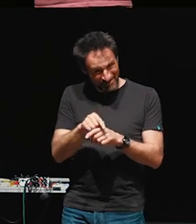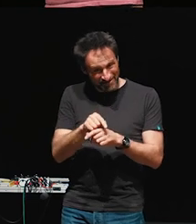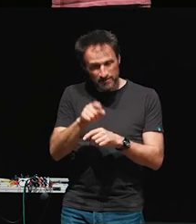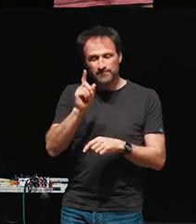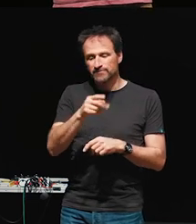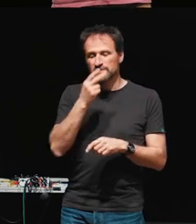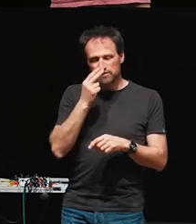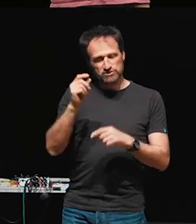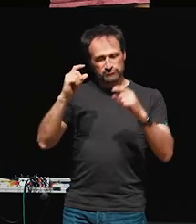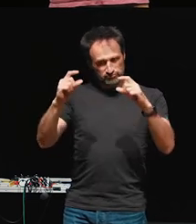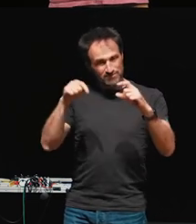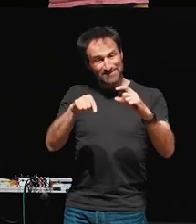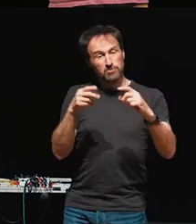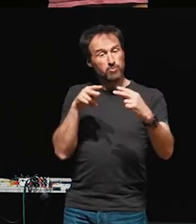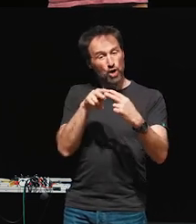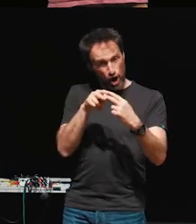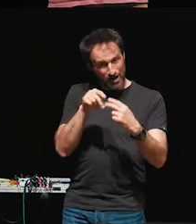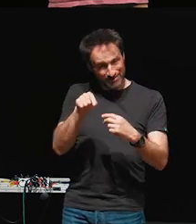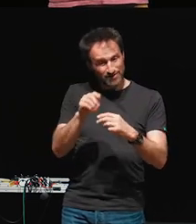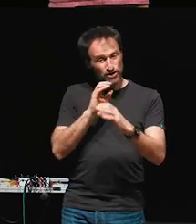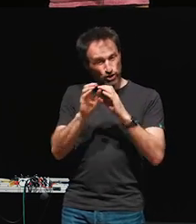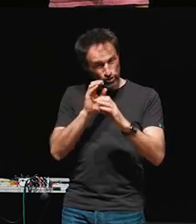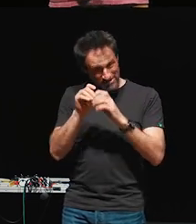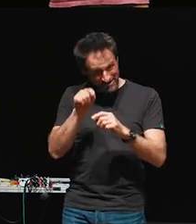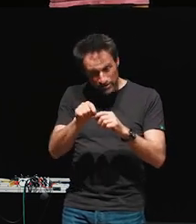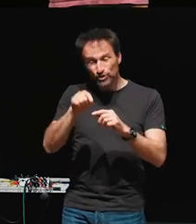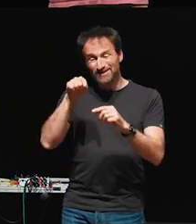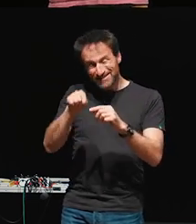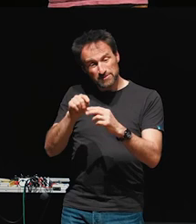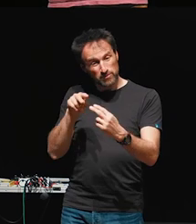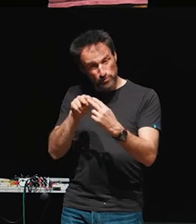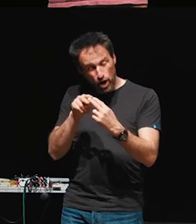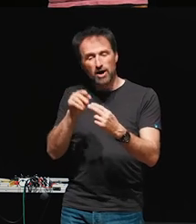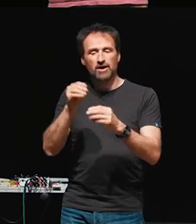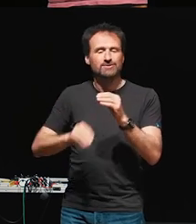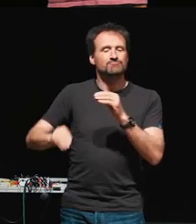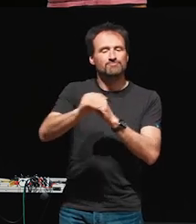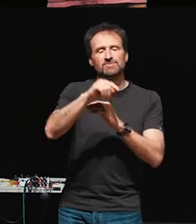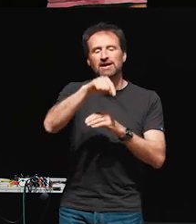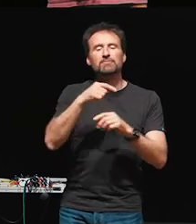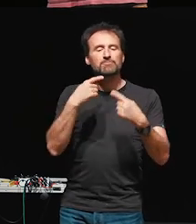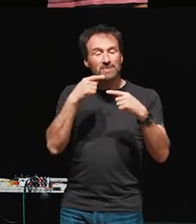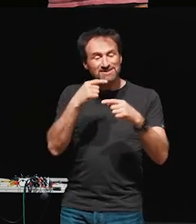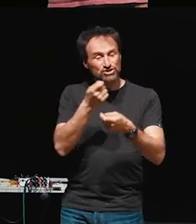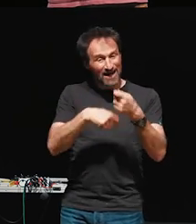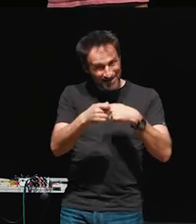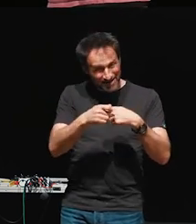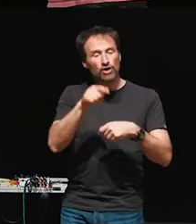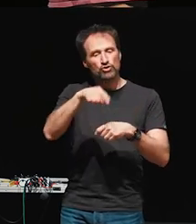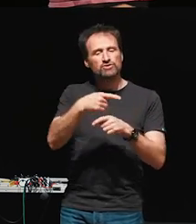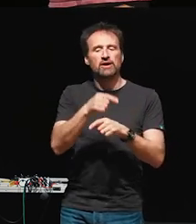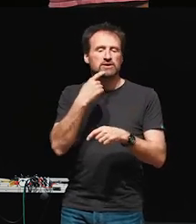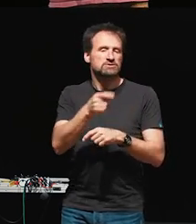if it does, we can take that port and set up an onMessage handler and a post, and then we can call postMessage. And then that data will go